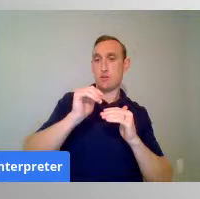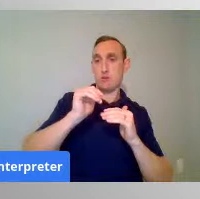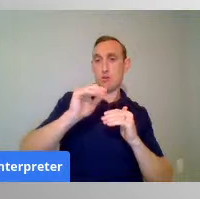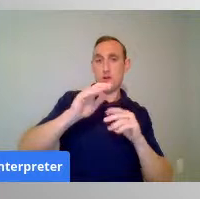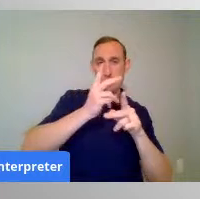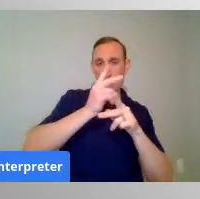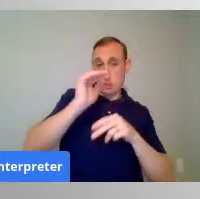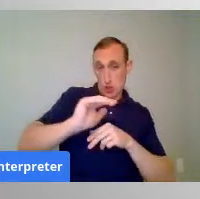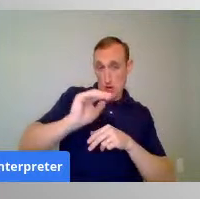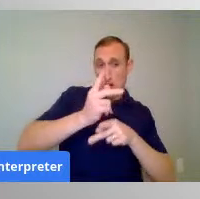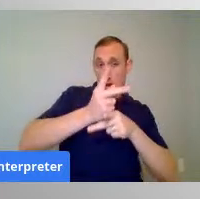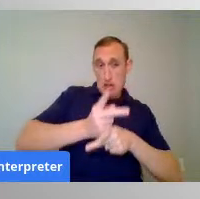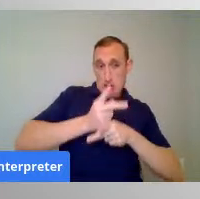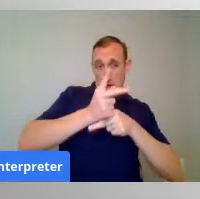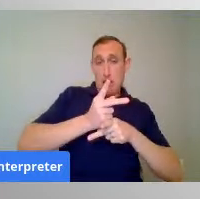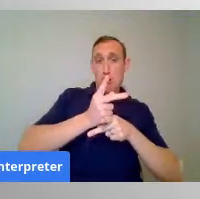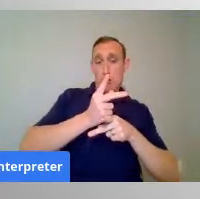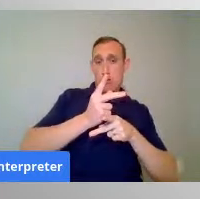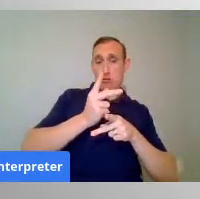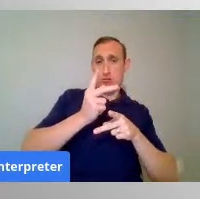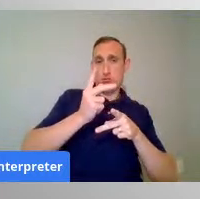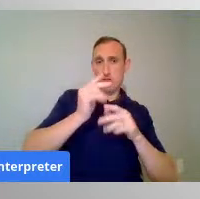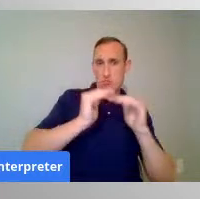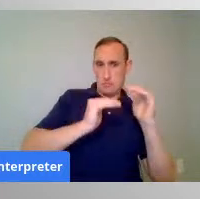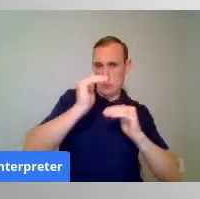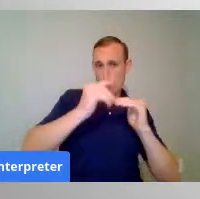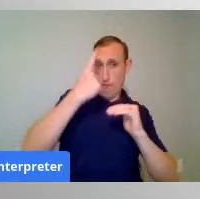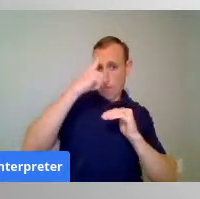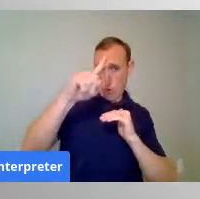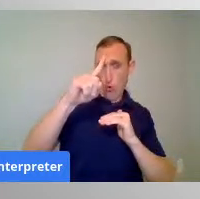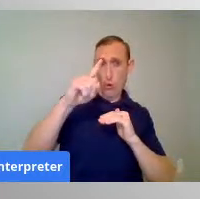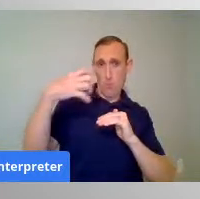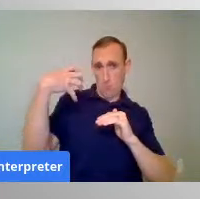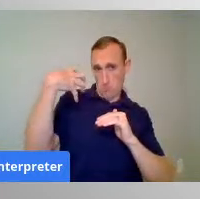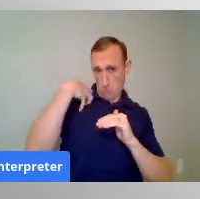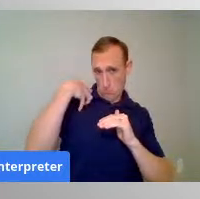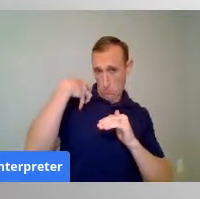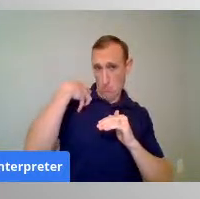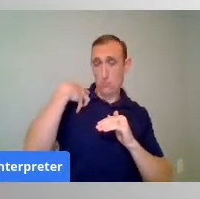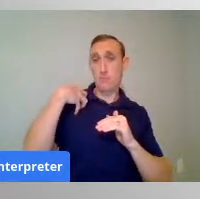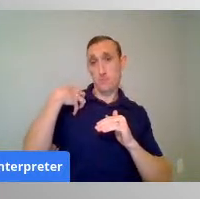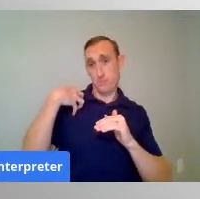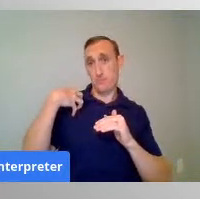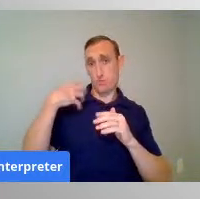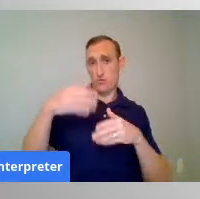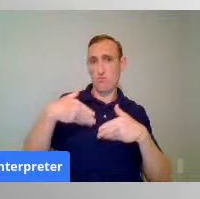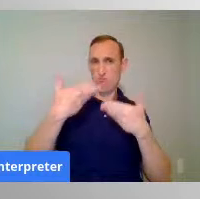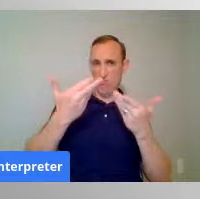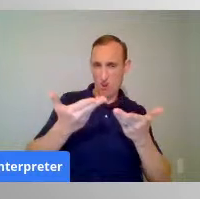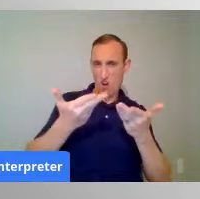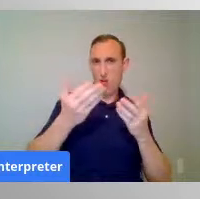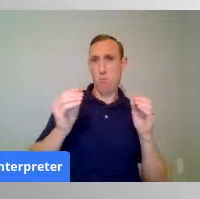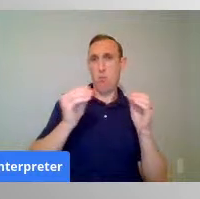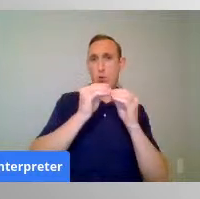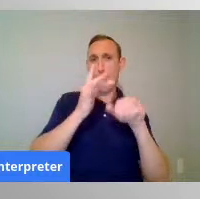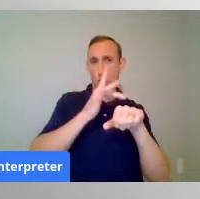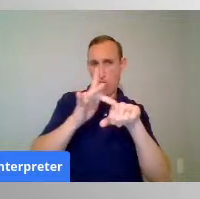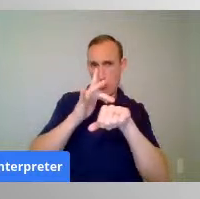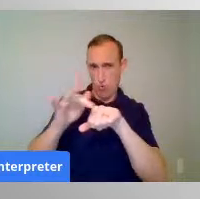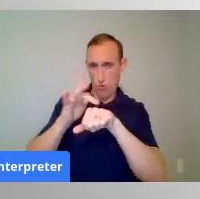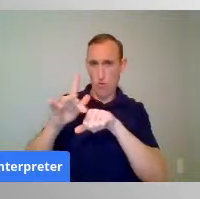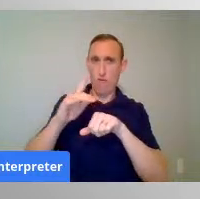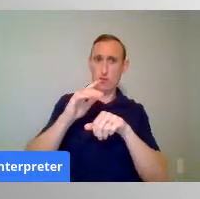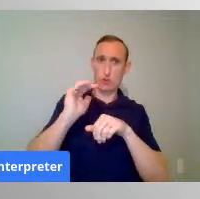be a ripe area for us to look at those projects where we've baked in the opportunity for childcare, like the Classic Center and